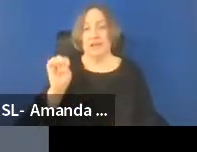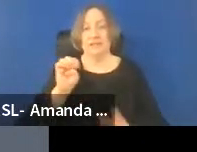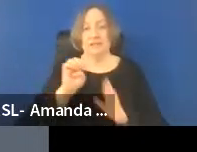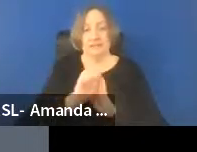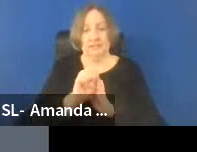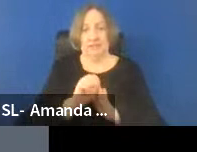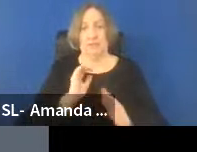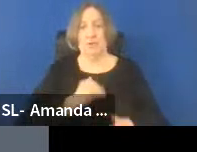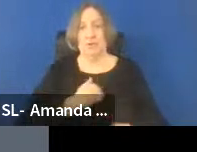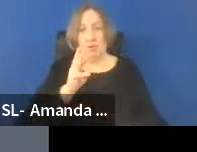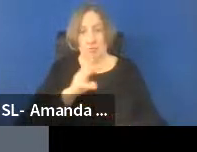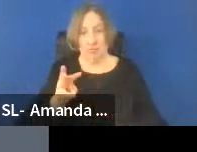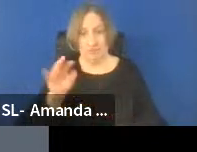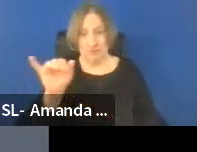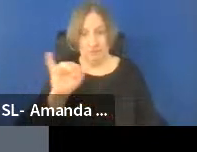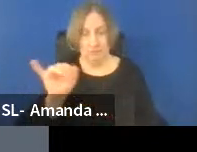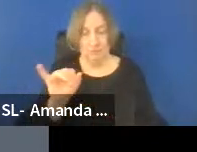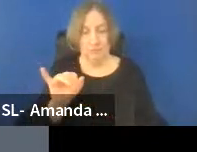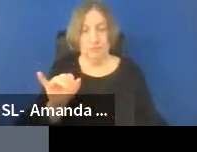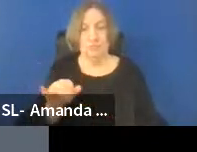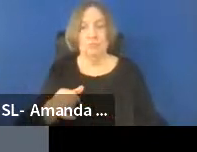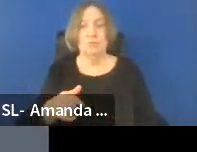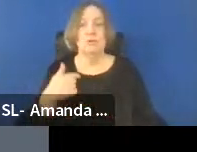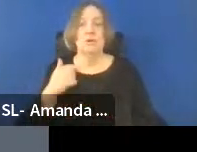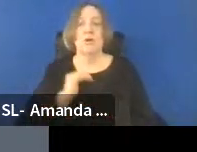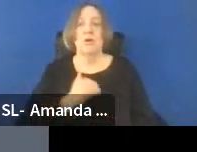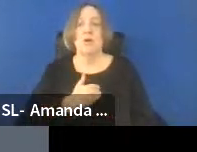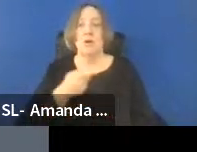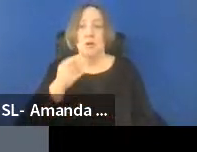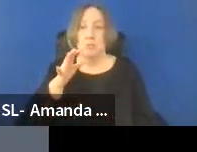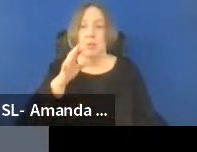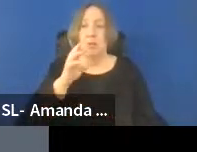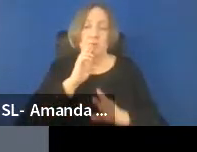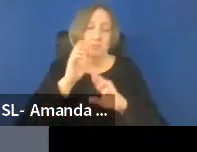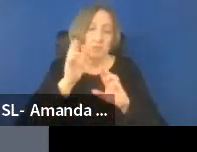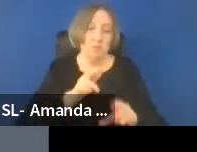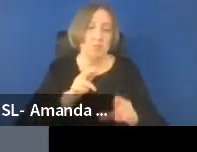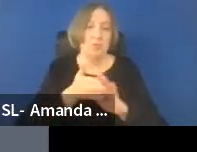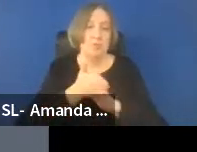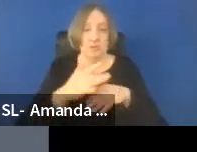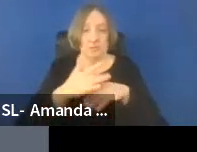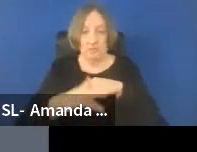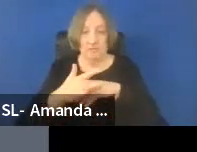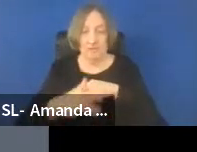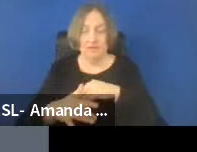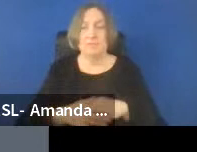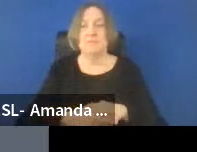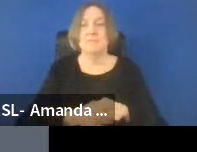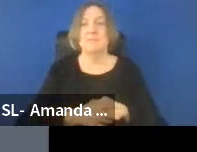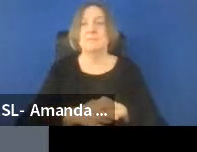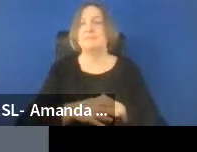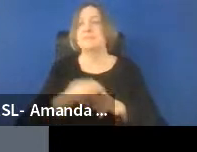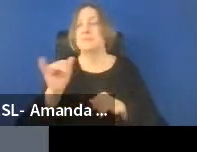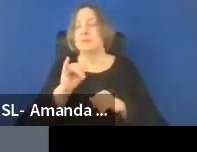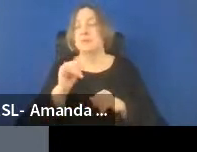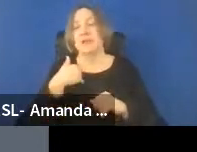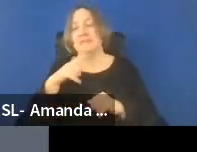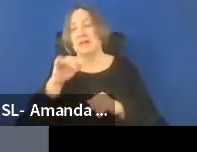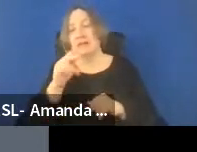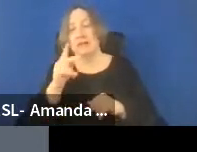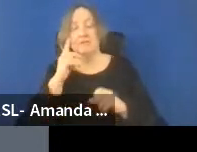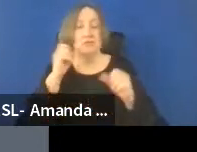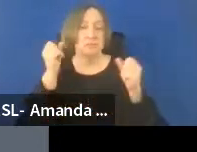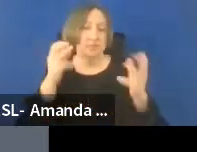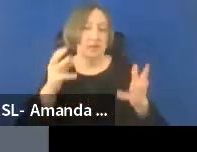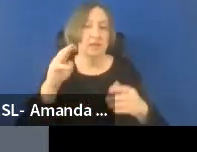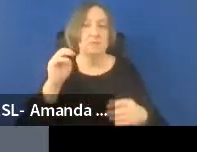website and make our public reports available. There's also links to a number of media that